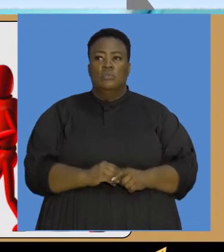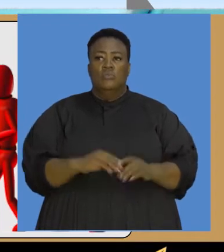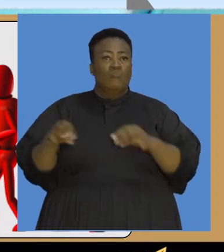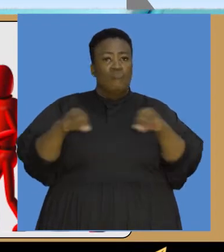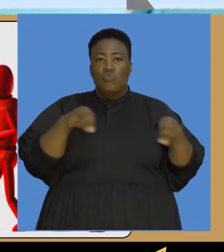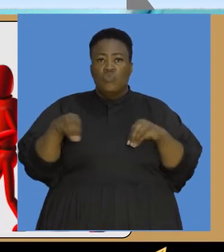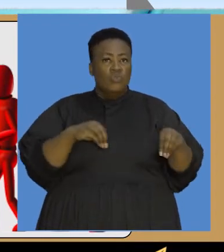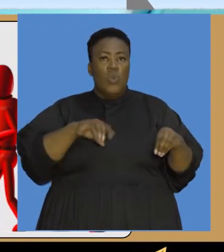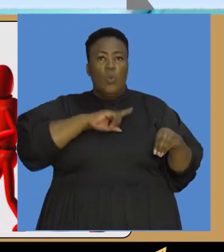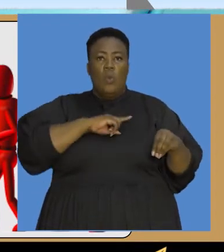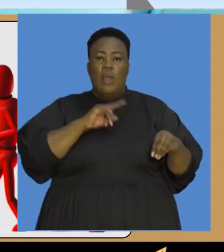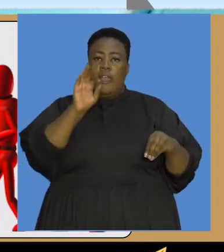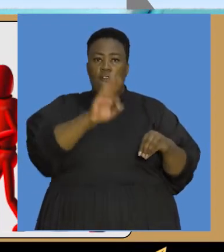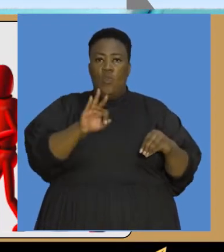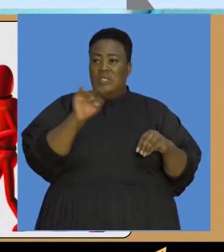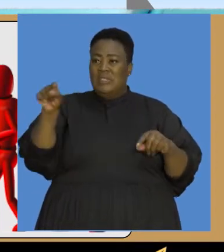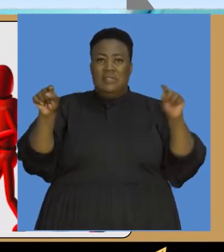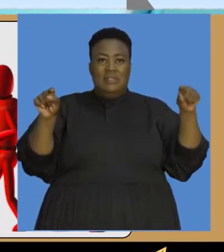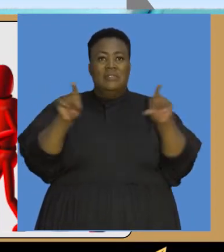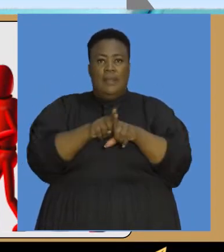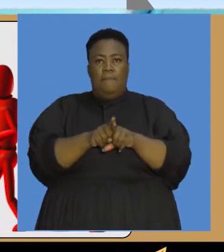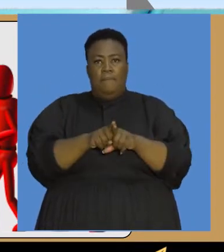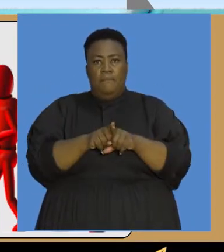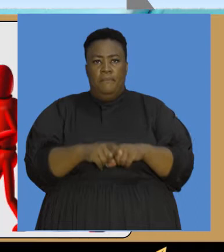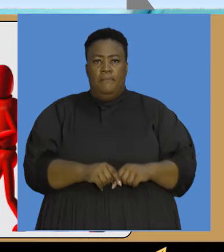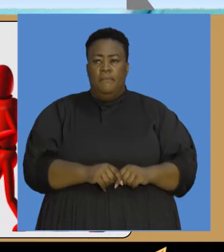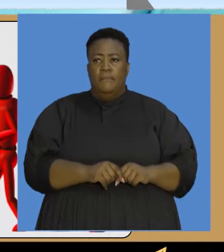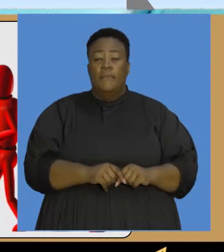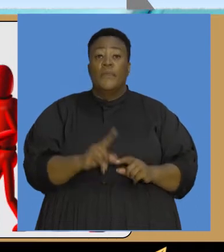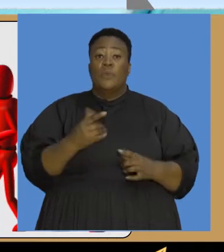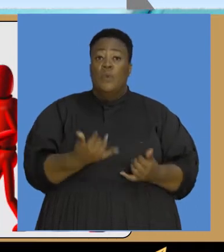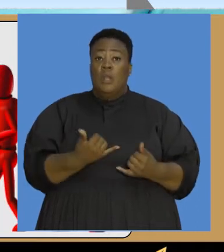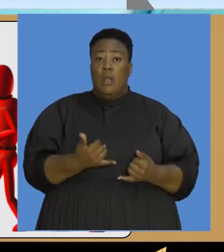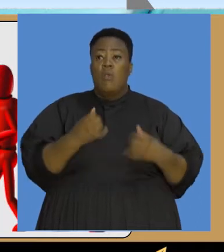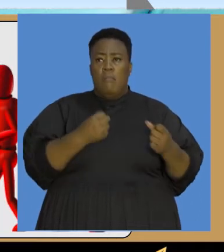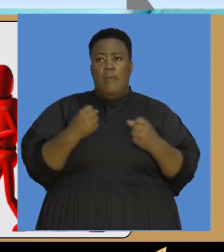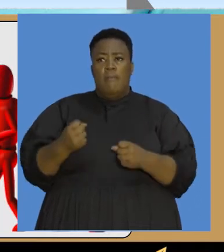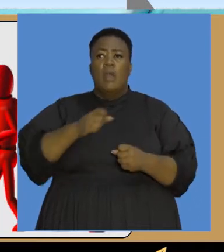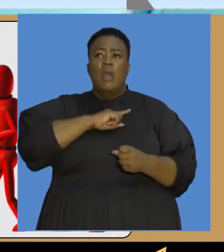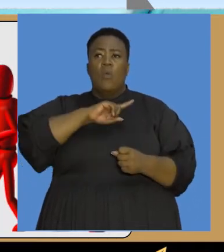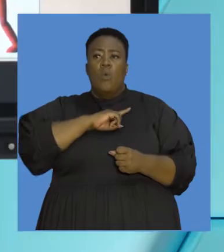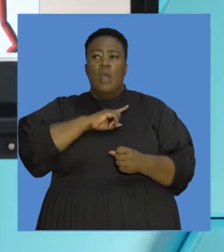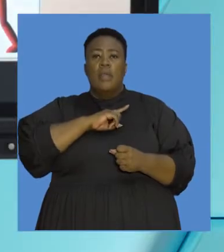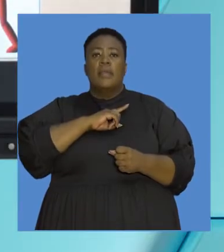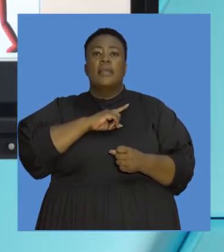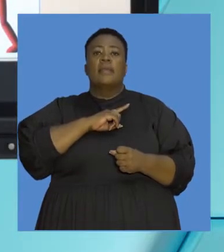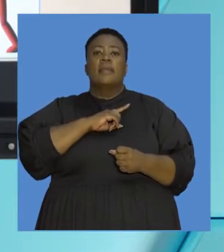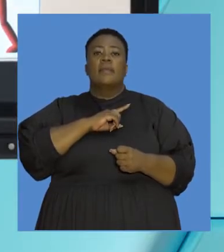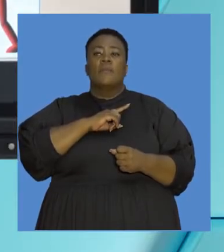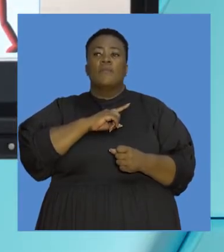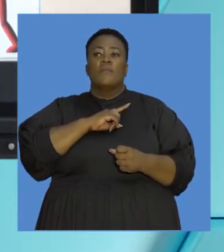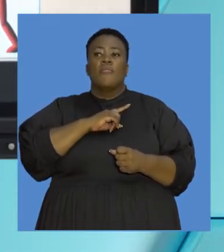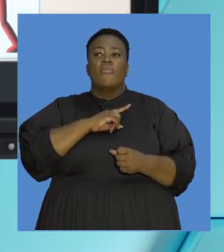doesn't go anywhere. It stays stationary. This time it stays stationary because it was